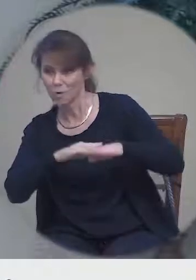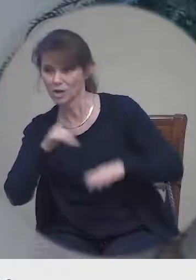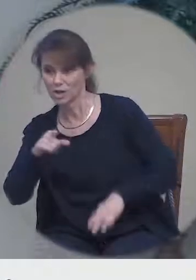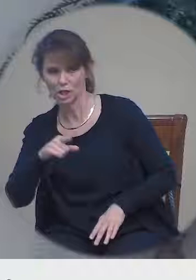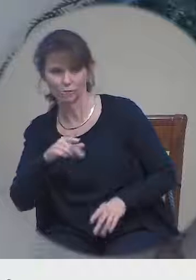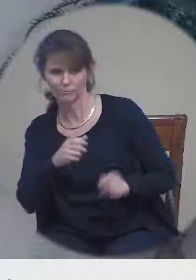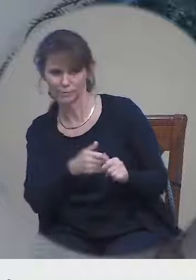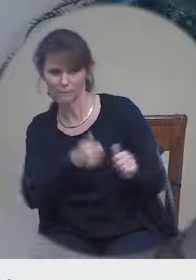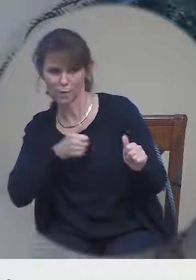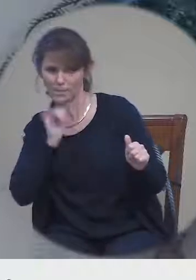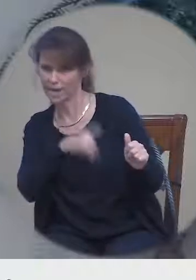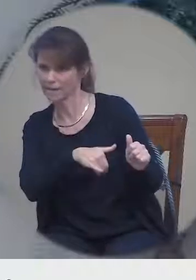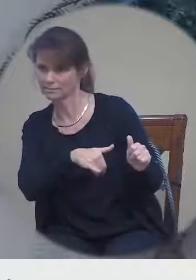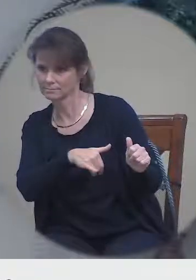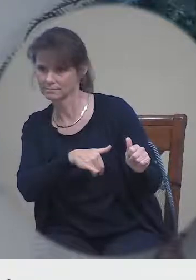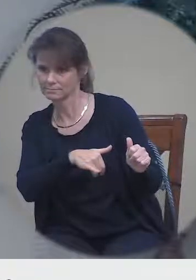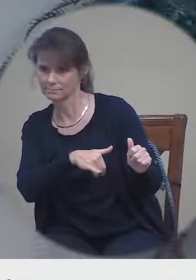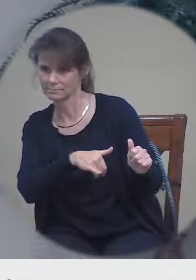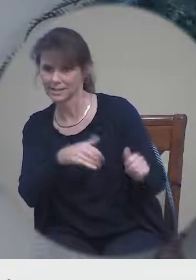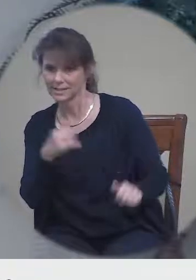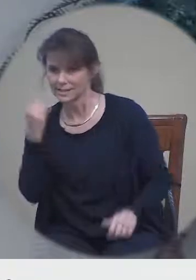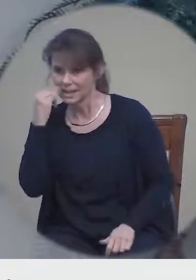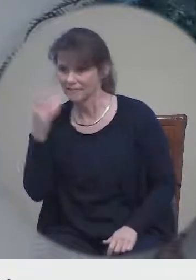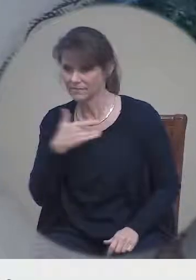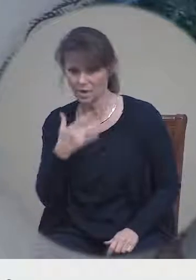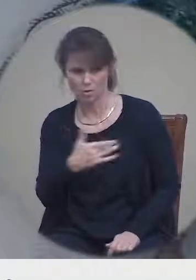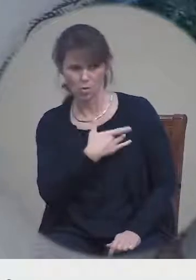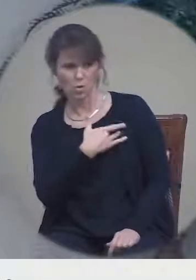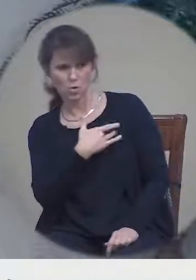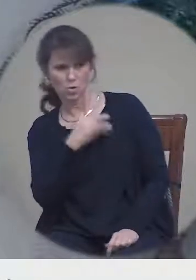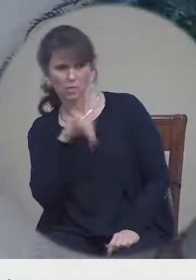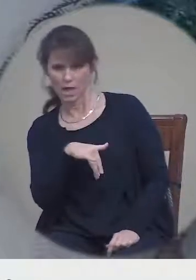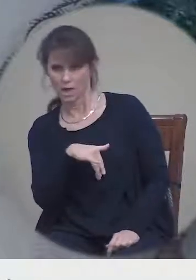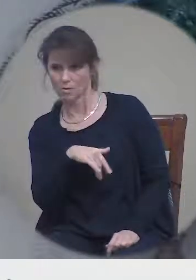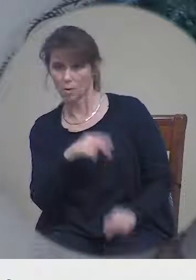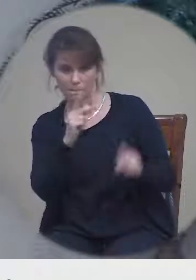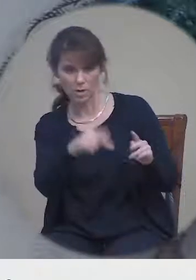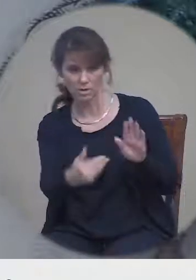In some people, that can create a circumstance whereby